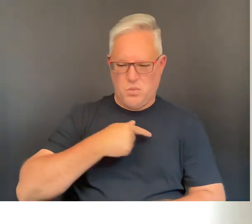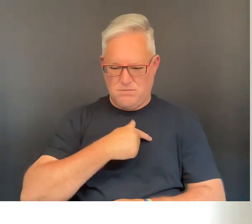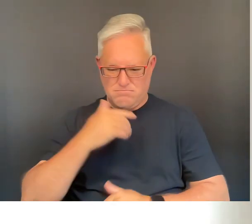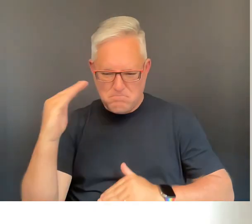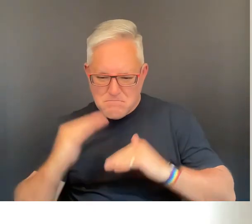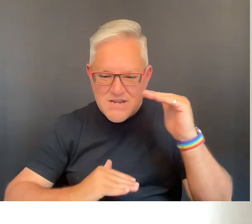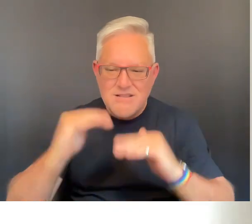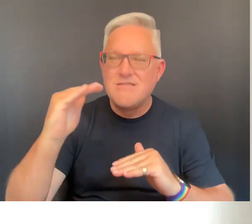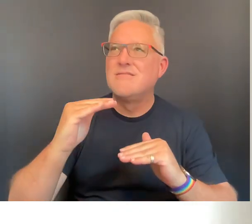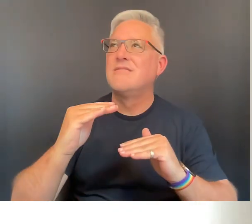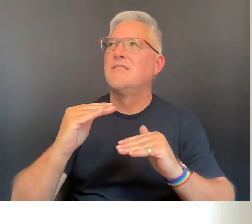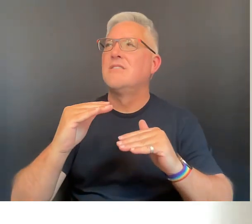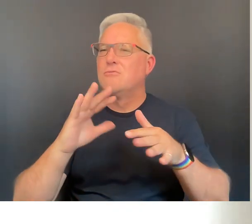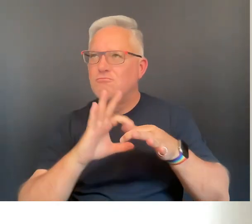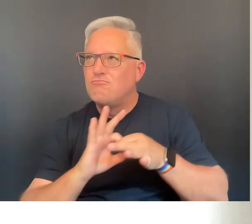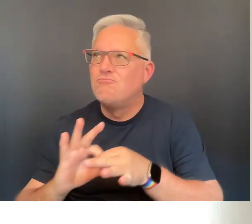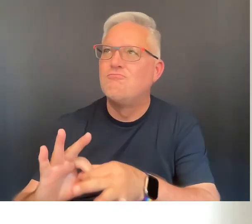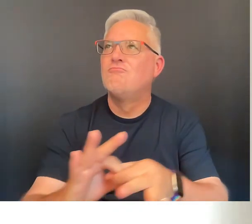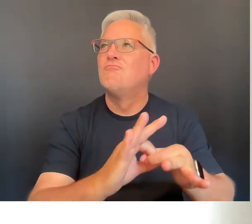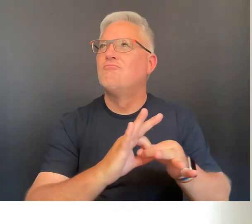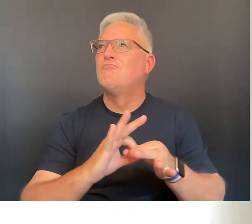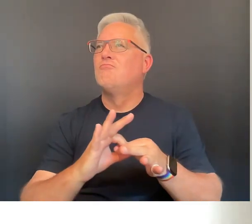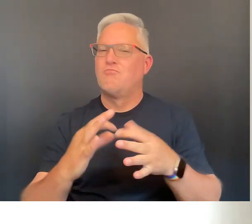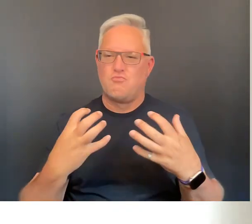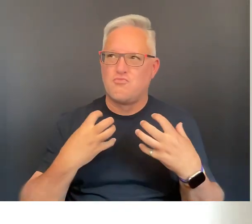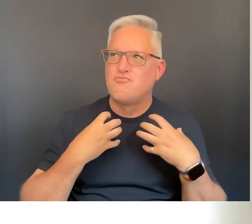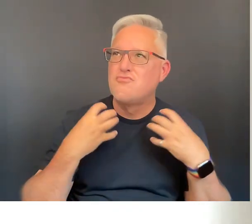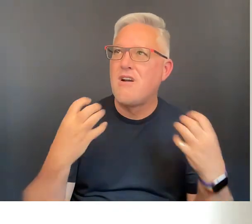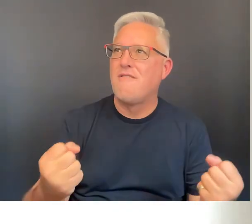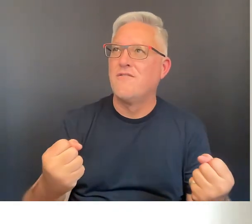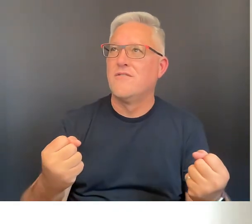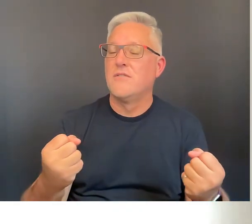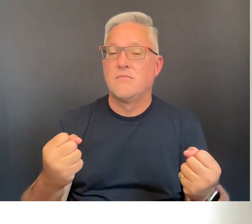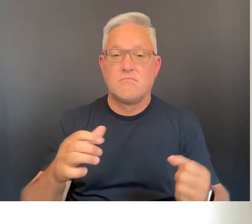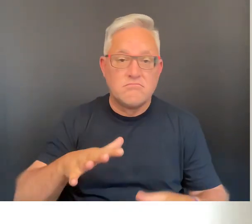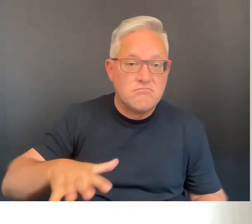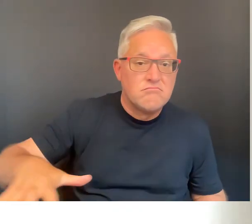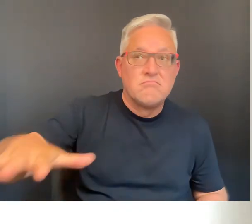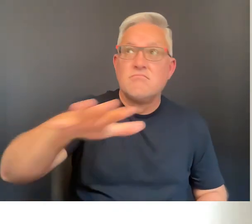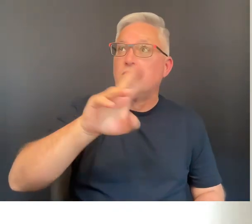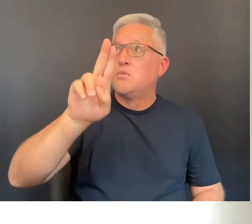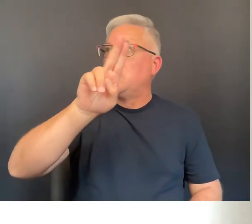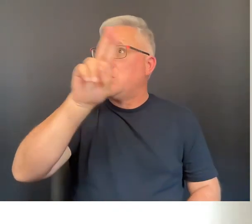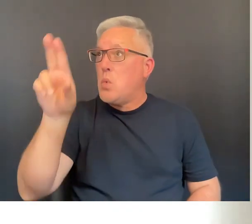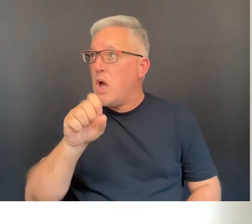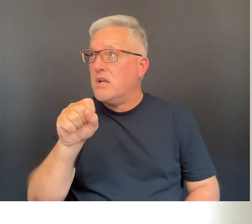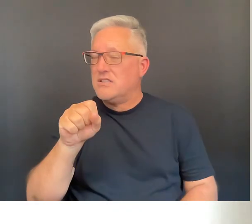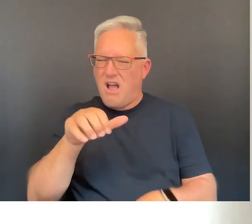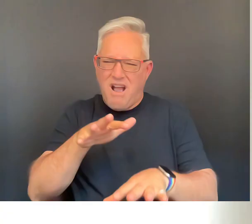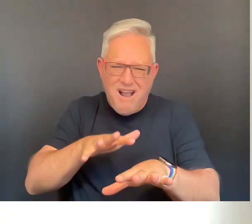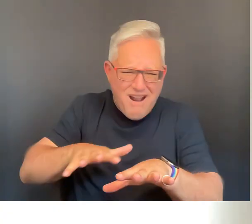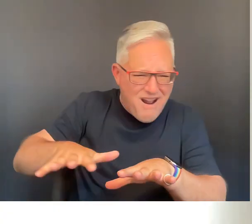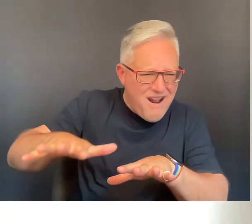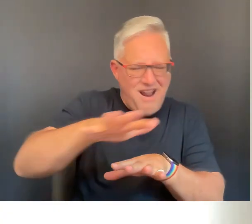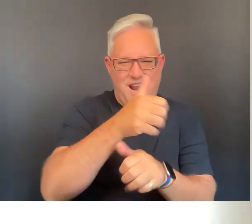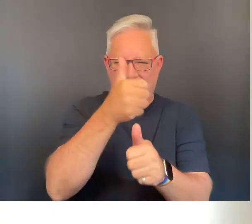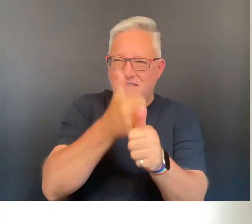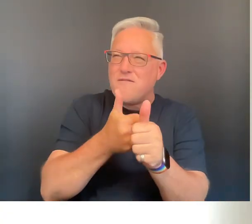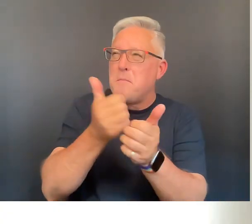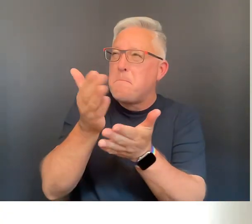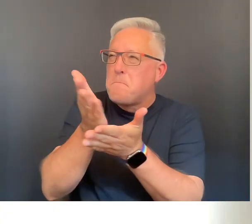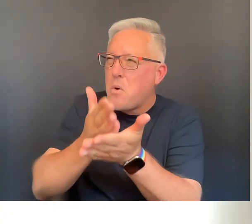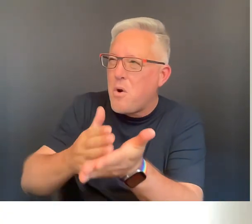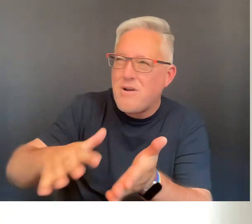reconcile, and recover in every known nook of our nation, in every corner of